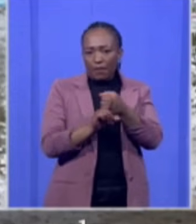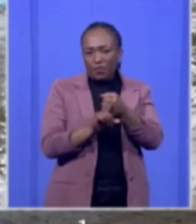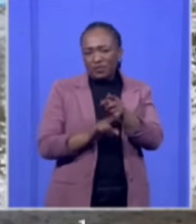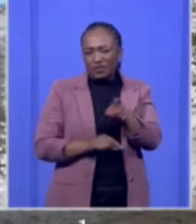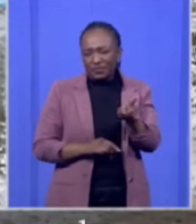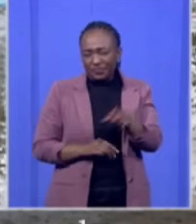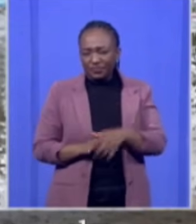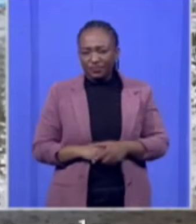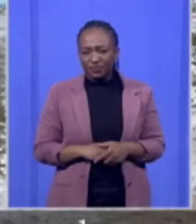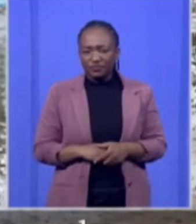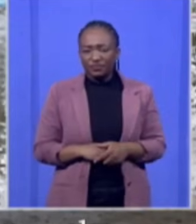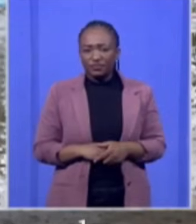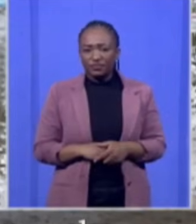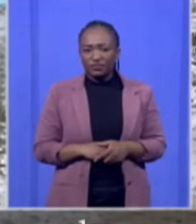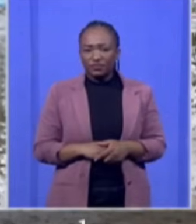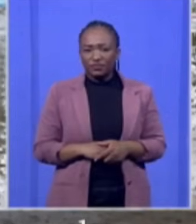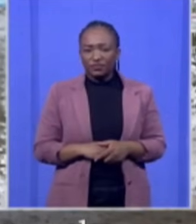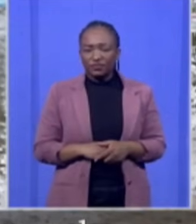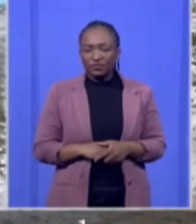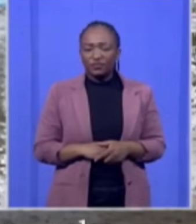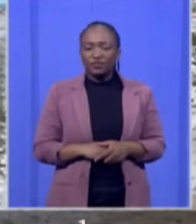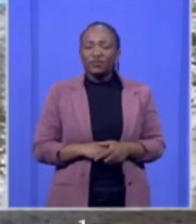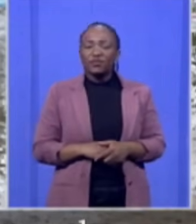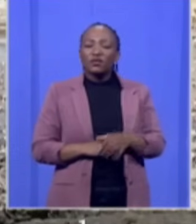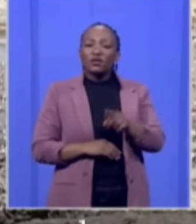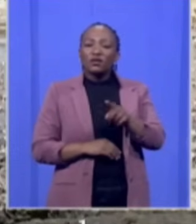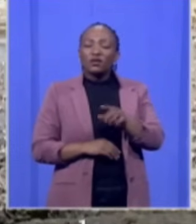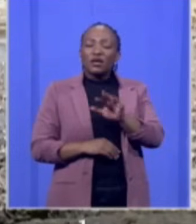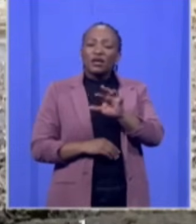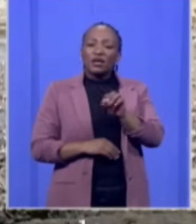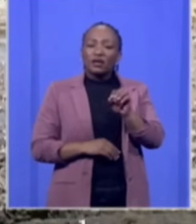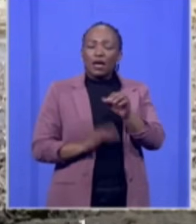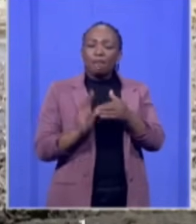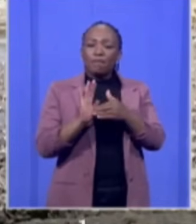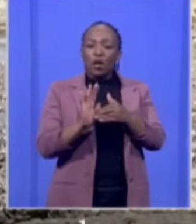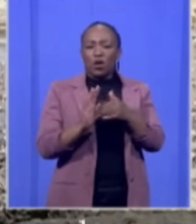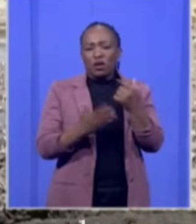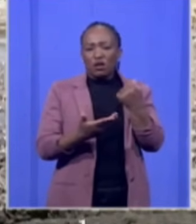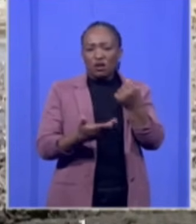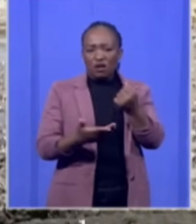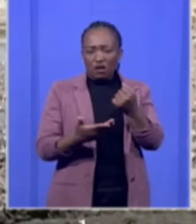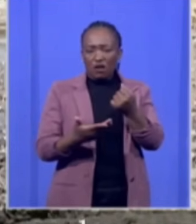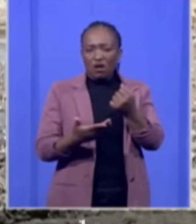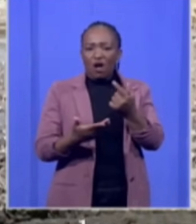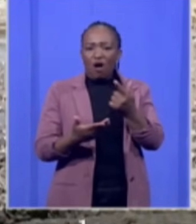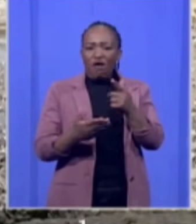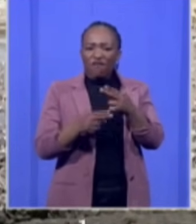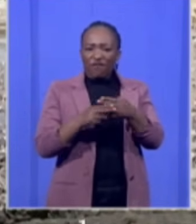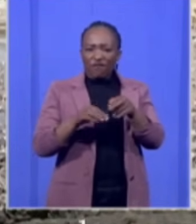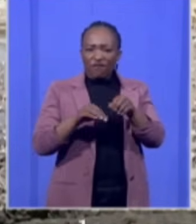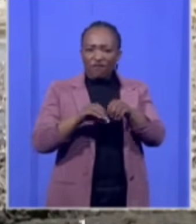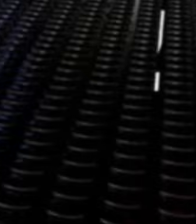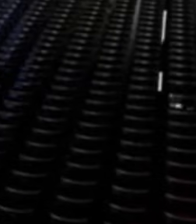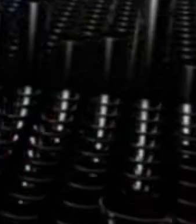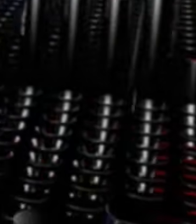Diranta tse fetang dimilione tse 900 di behelletswe ka thoko bakeng sa ntlafatso e bolokehileng ya dikgwerekgwere.